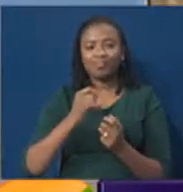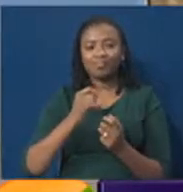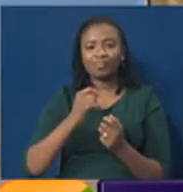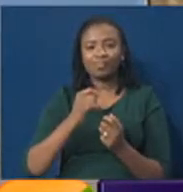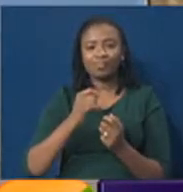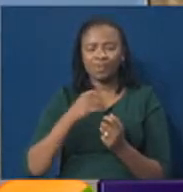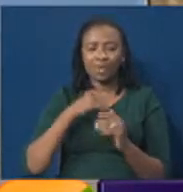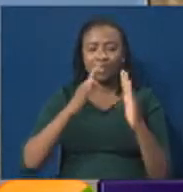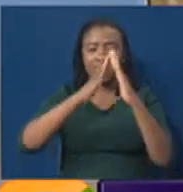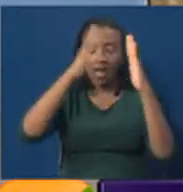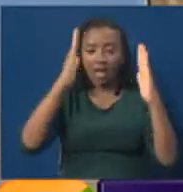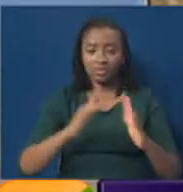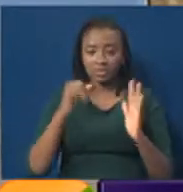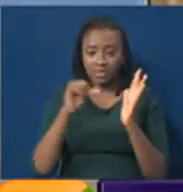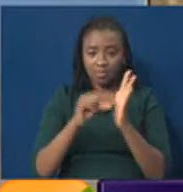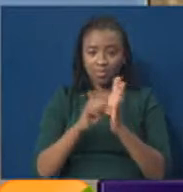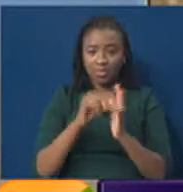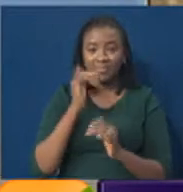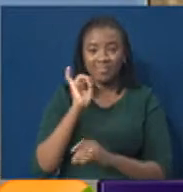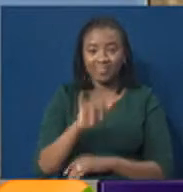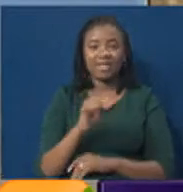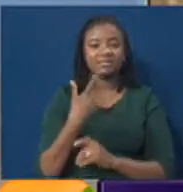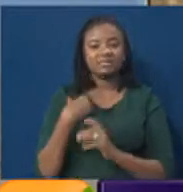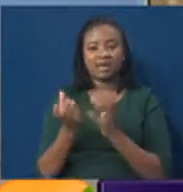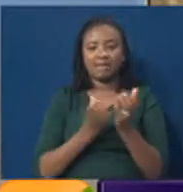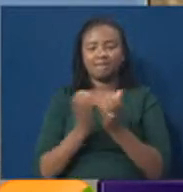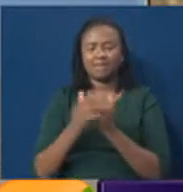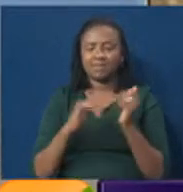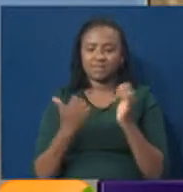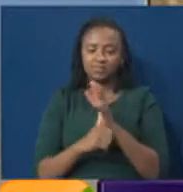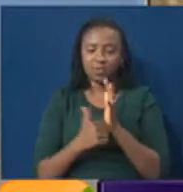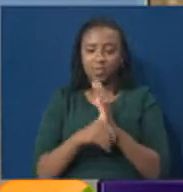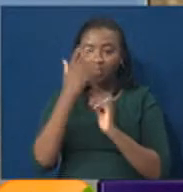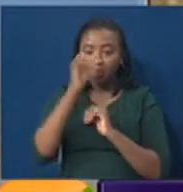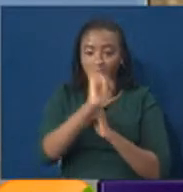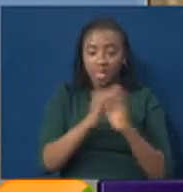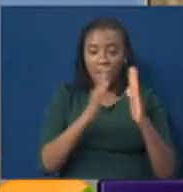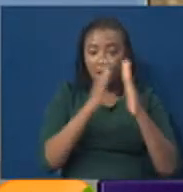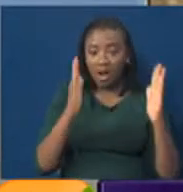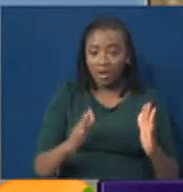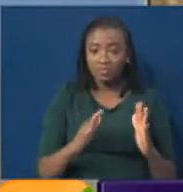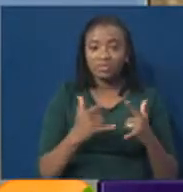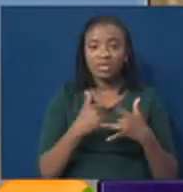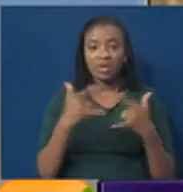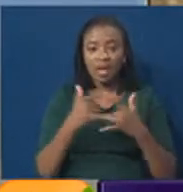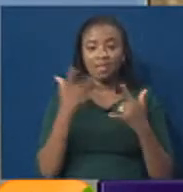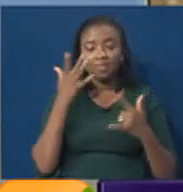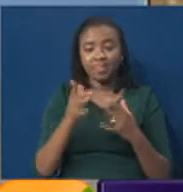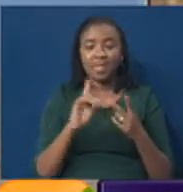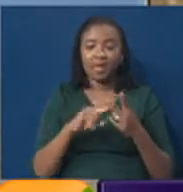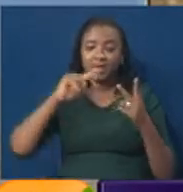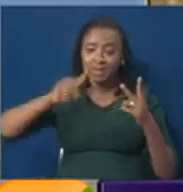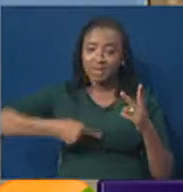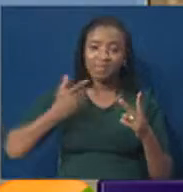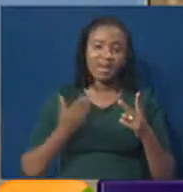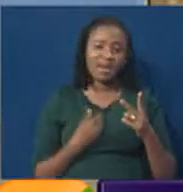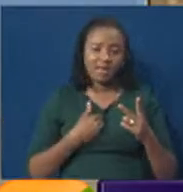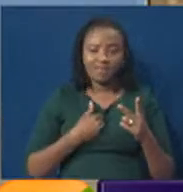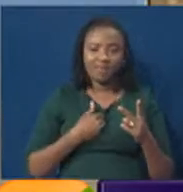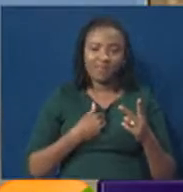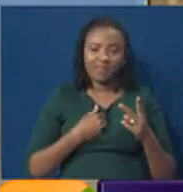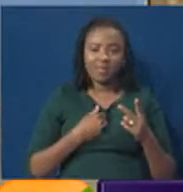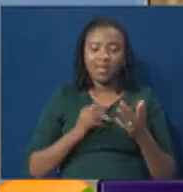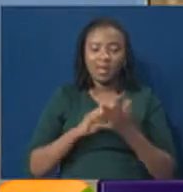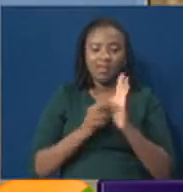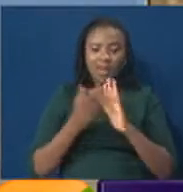the housing case is a clear business case because there's housing deficit, there is demand, and therefore there's a